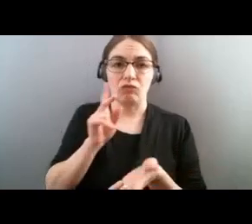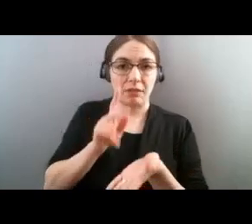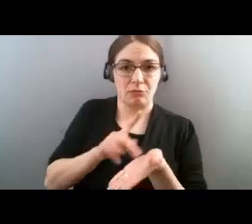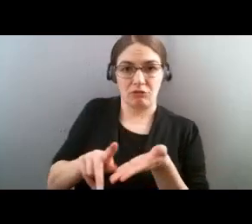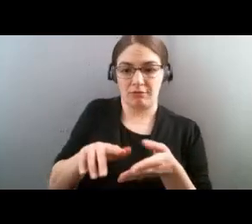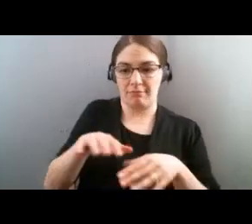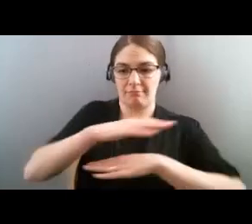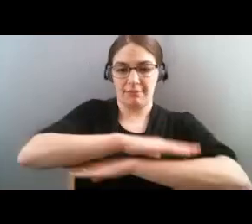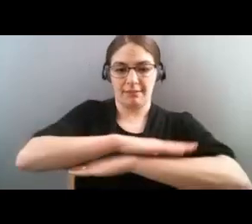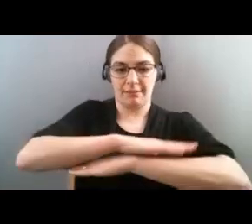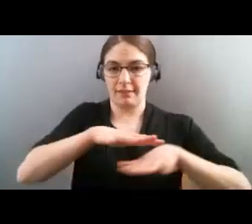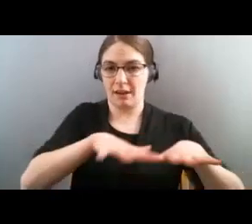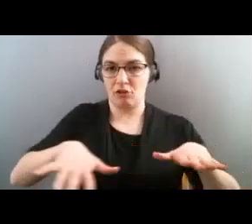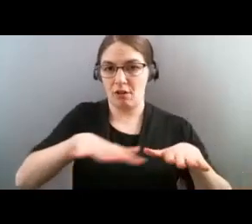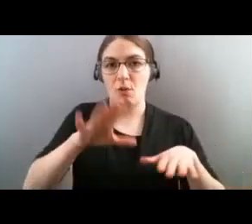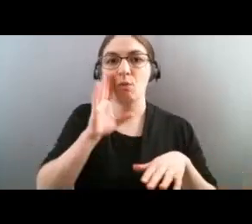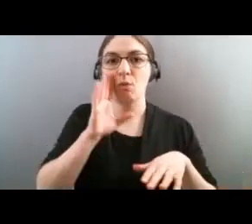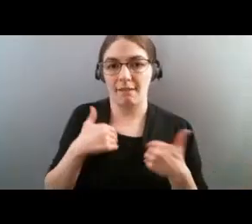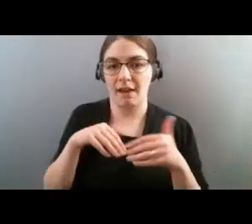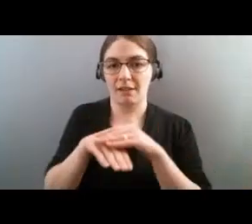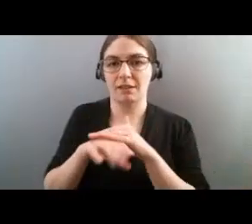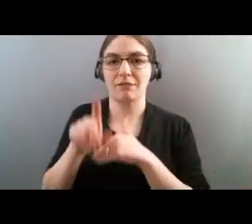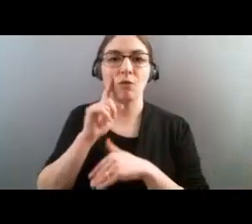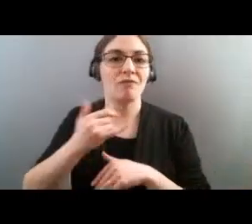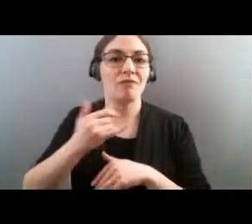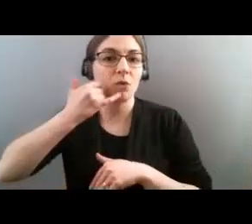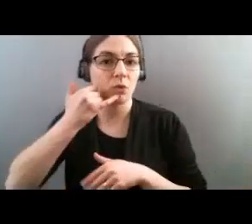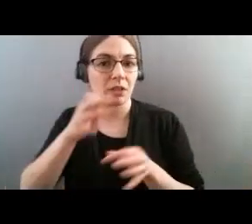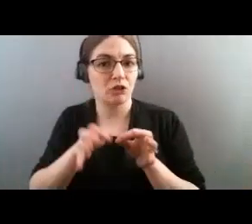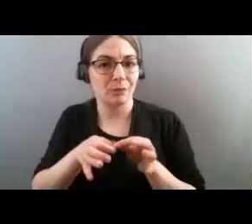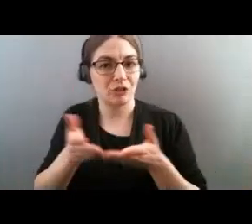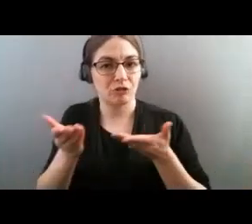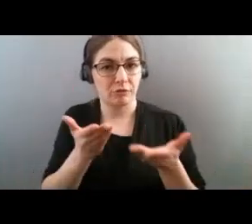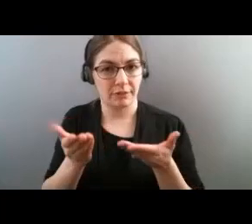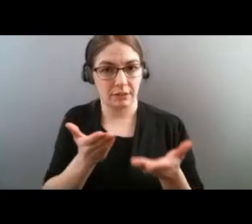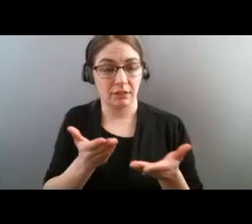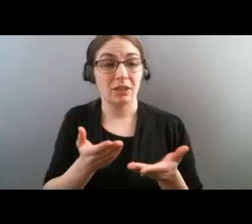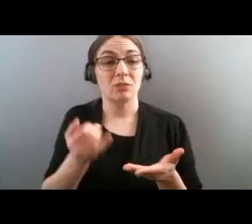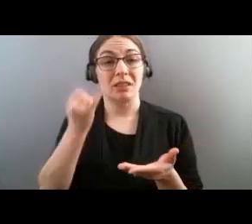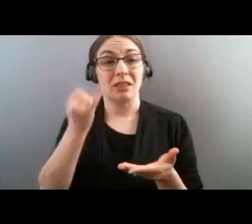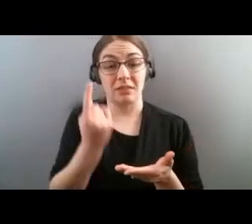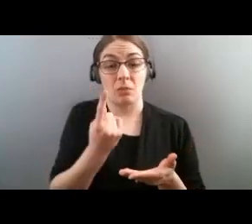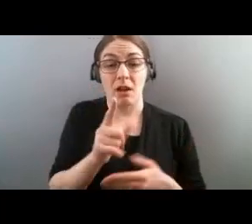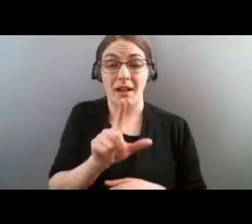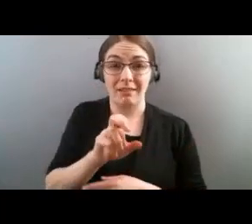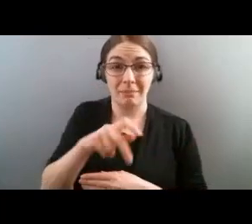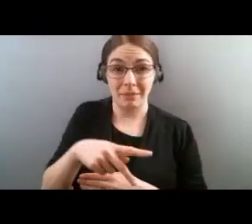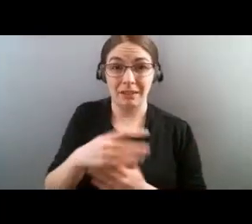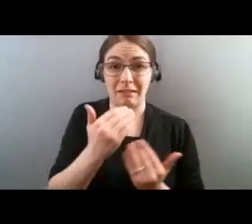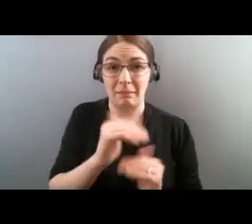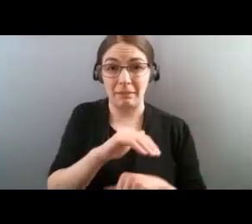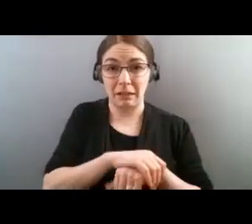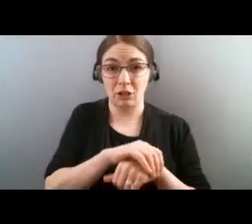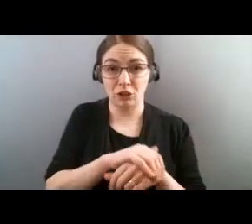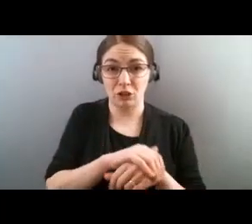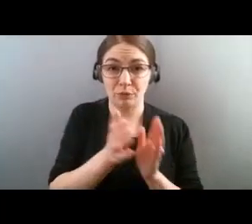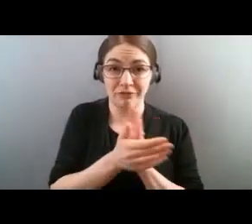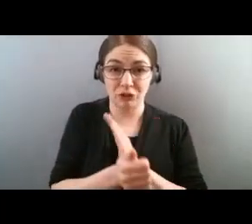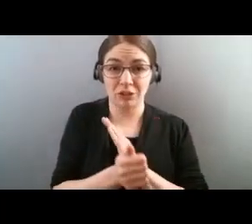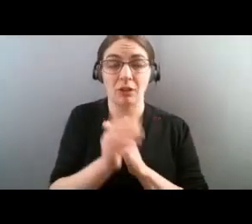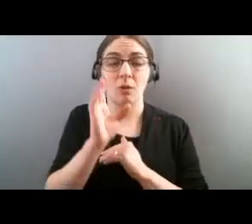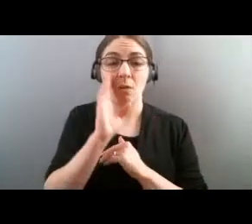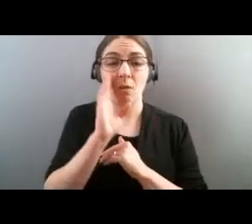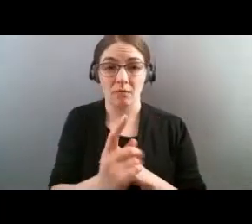interpreting services in case someone who was limited English proficient, they would be able